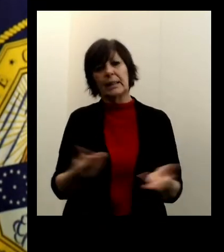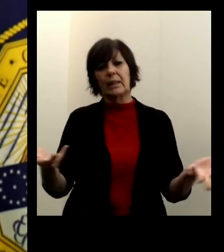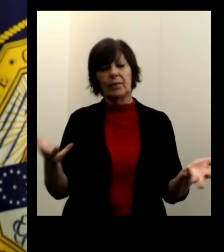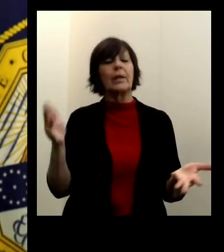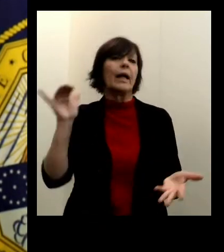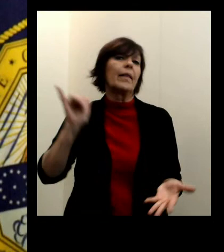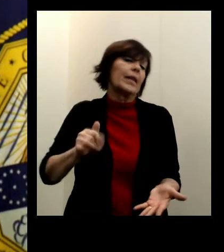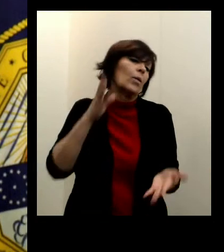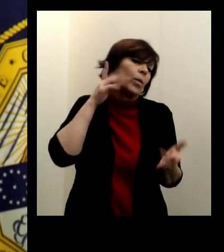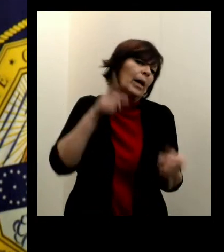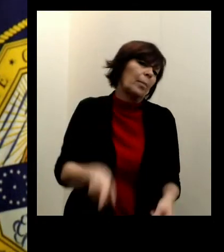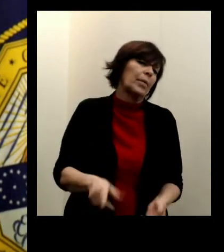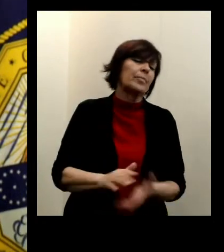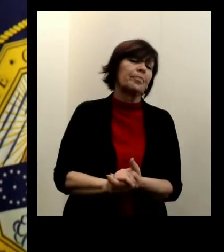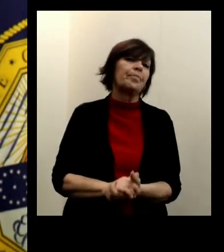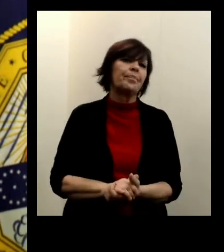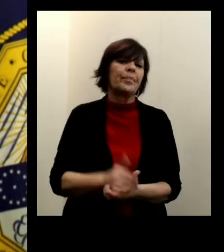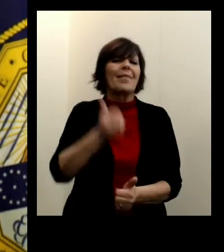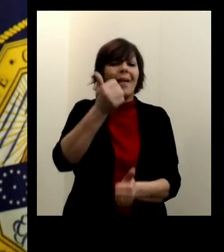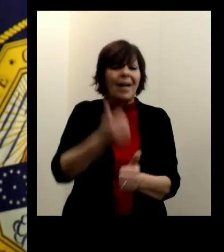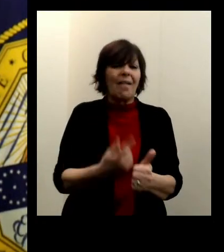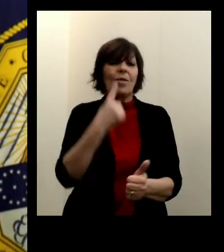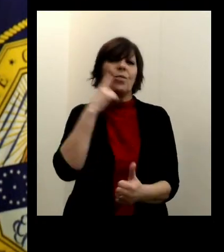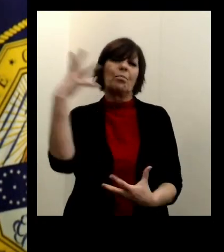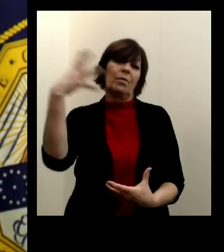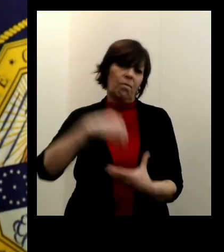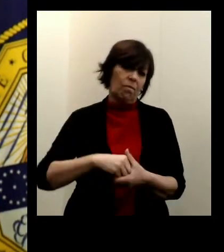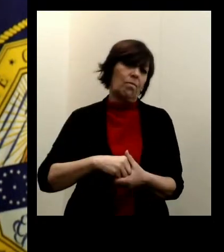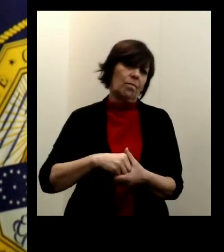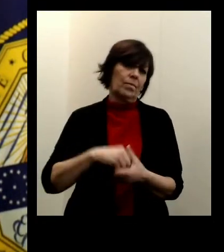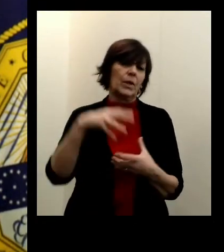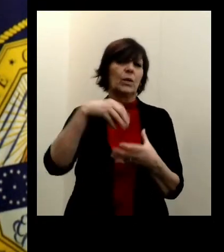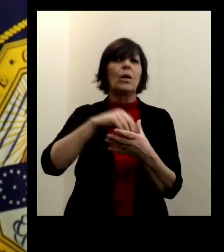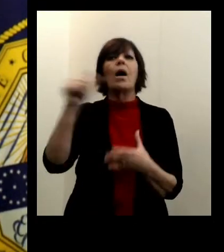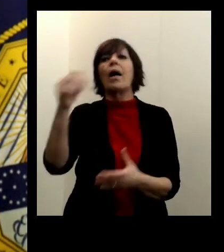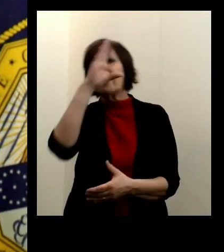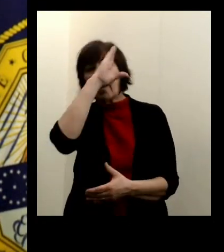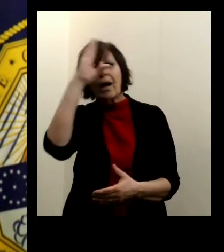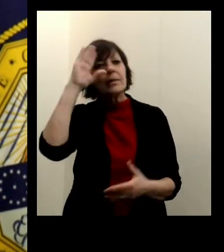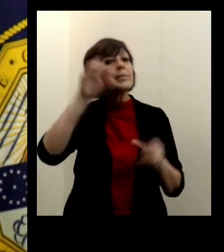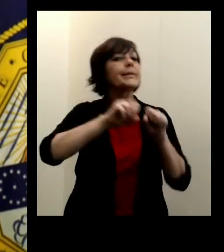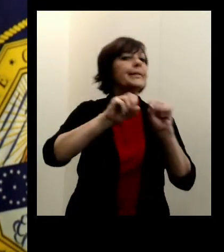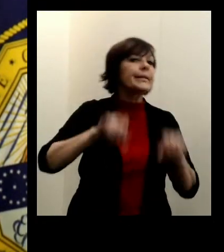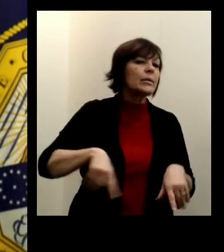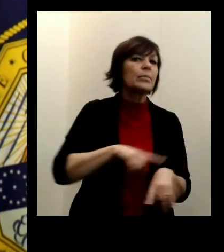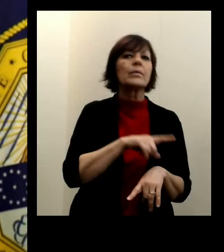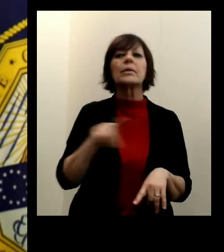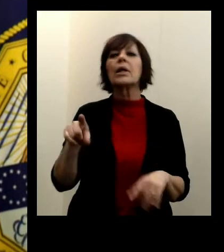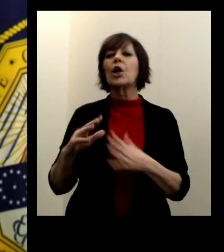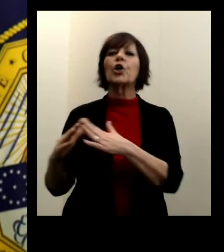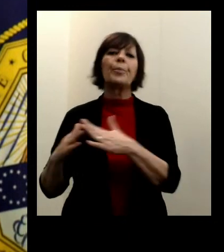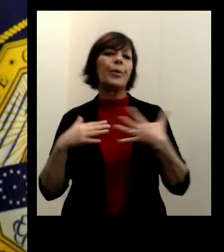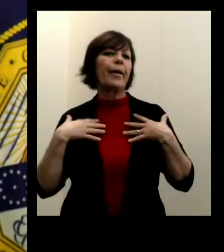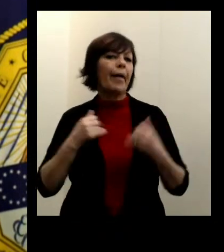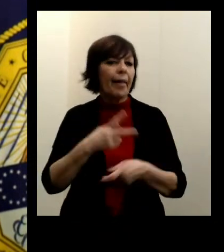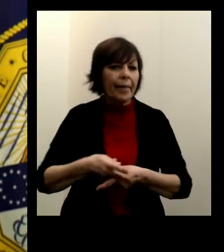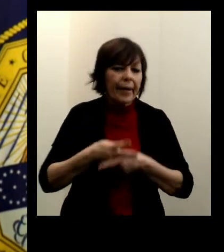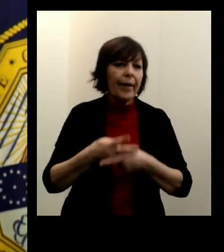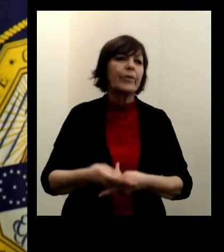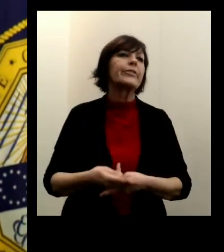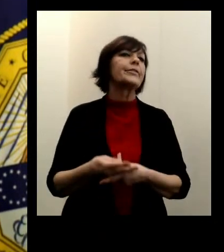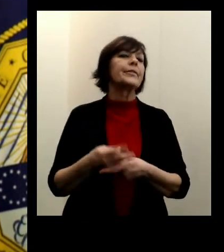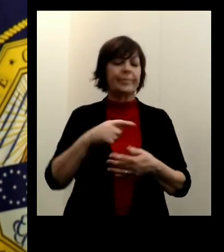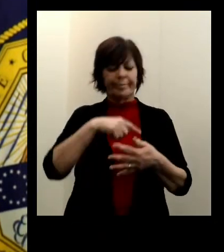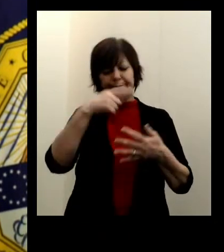how it's going to happen, is everyone's going to be involved, including the other hospital systems, the community healthcare